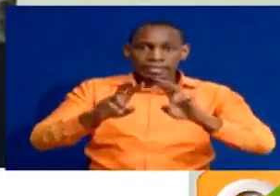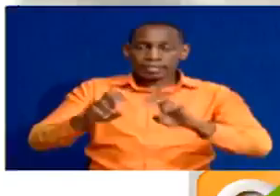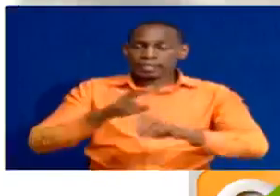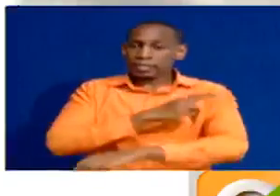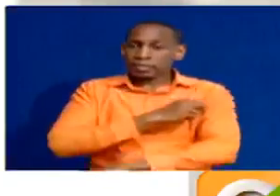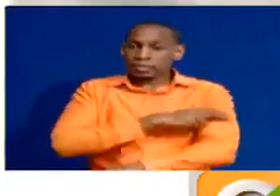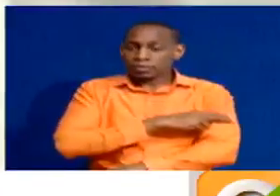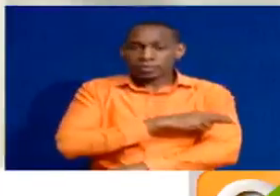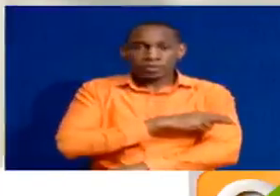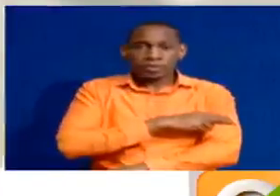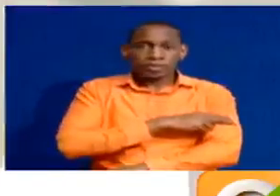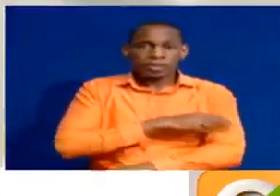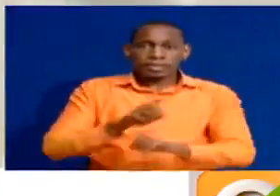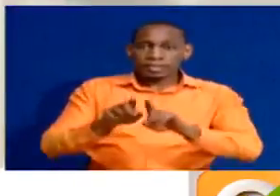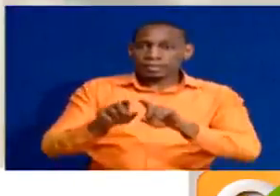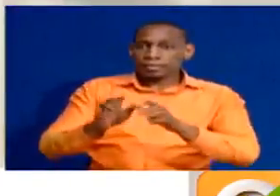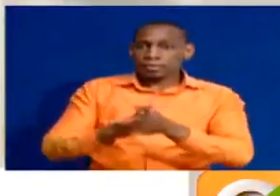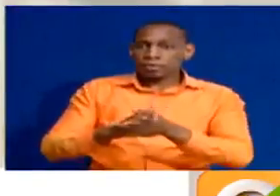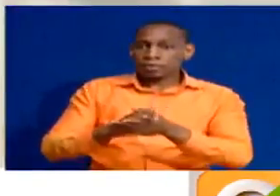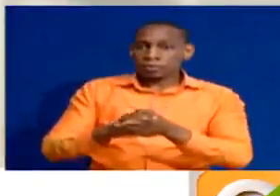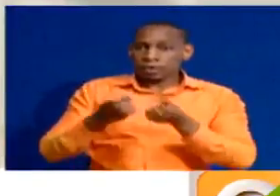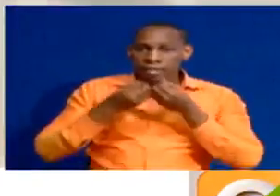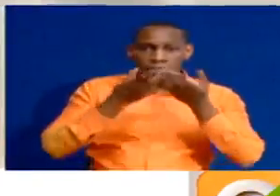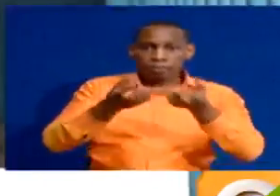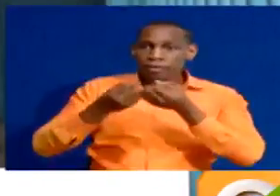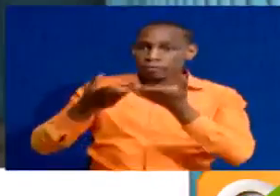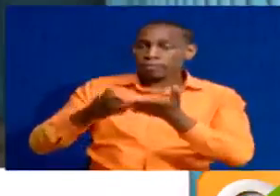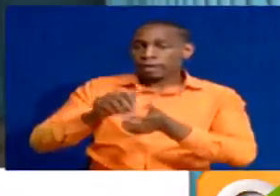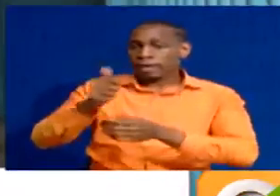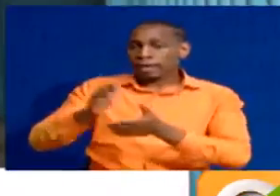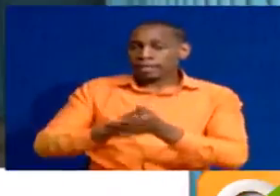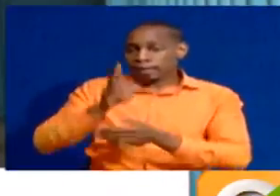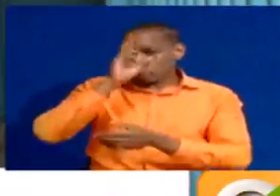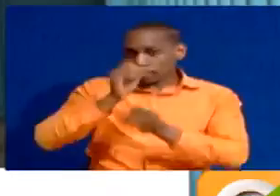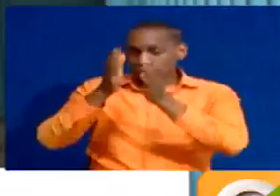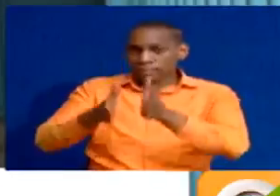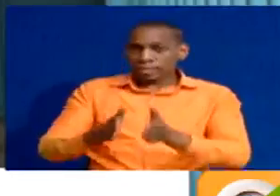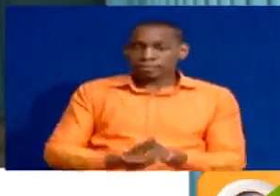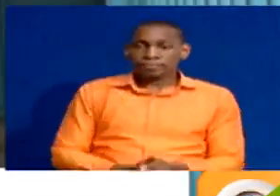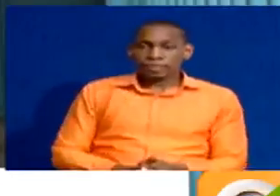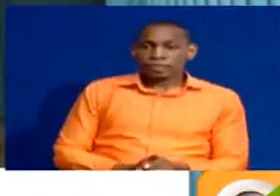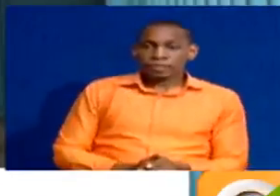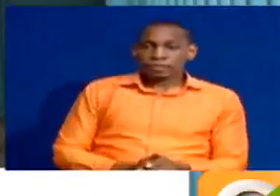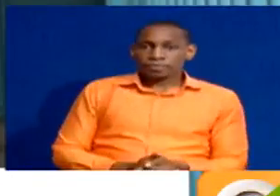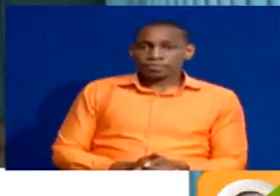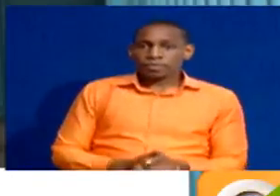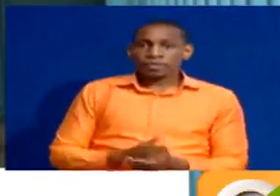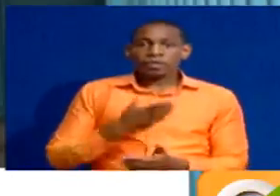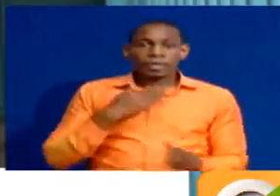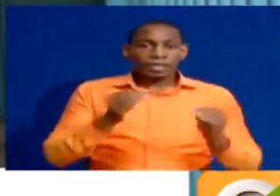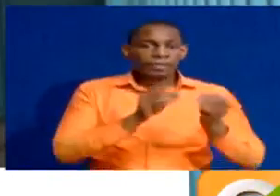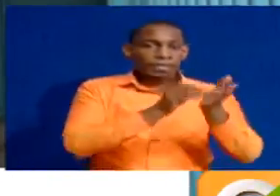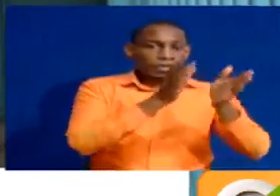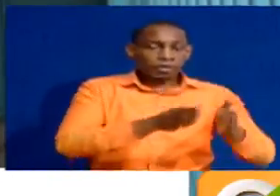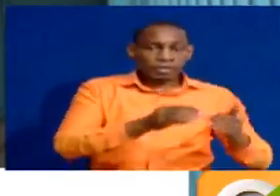the facility in vain. They have, however, circulated the information to other police officers. Kuangalia daktari nielekeze